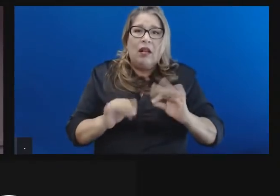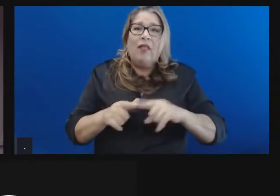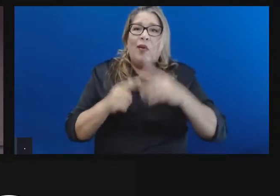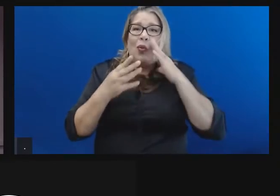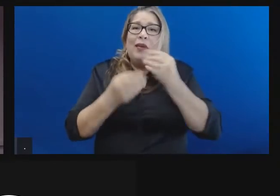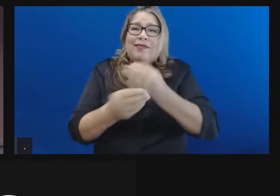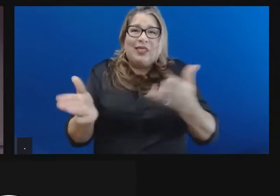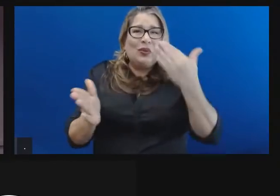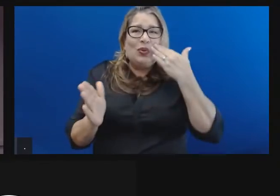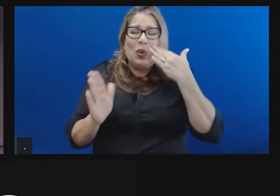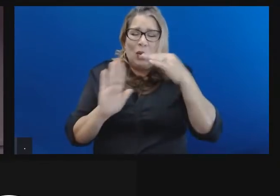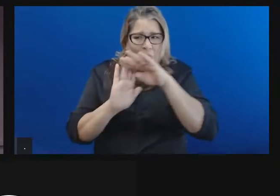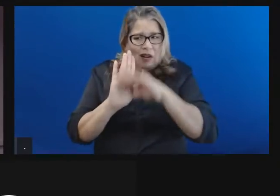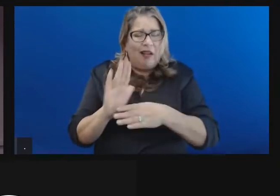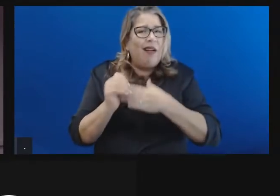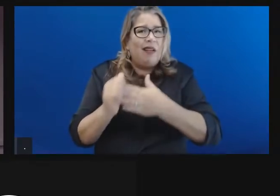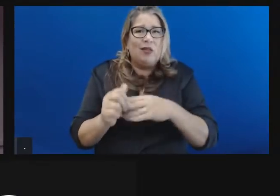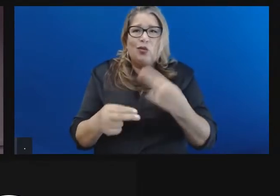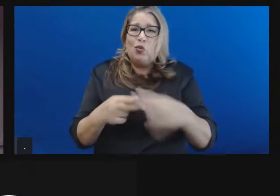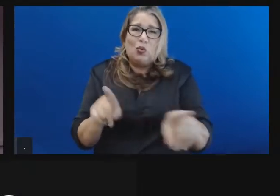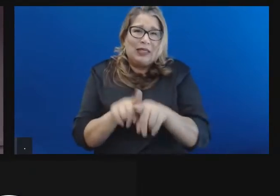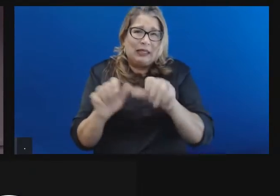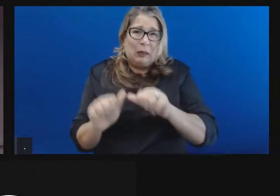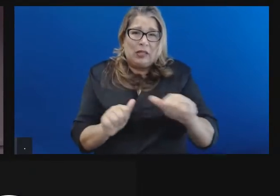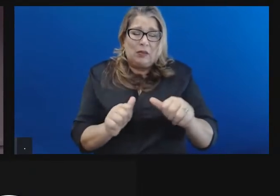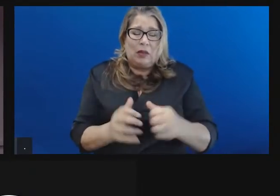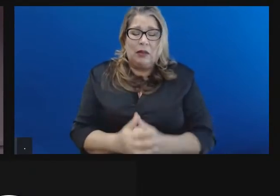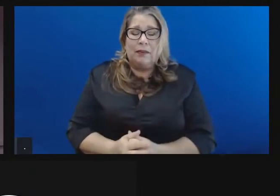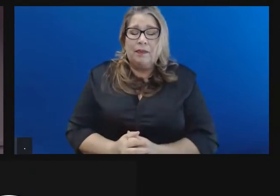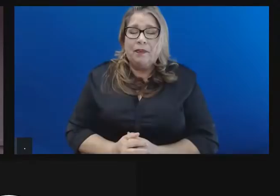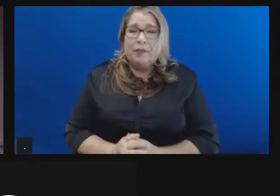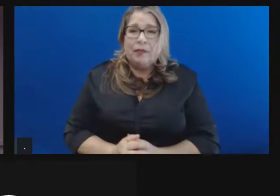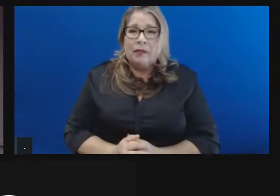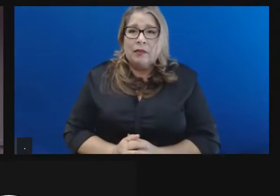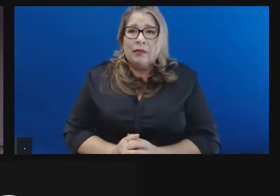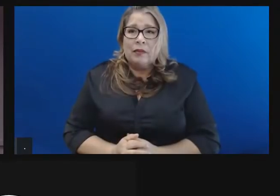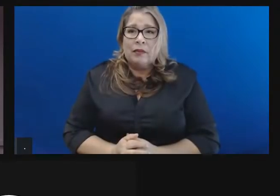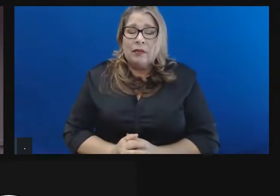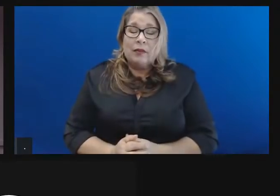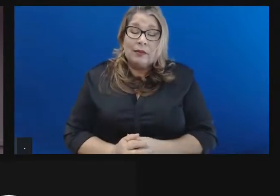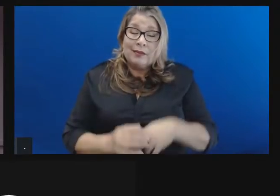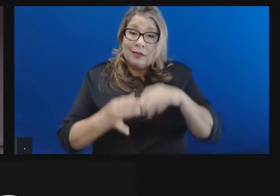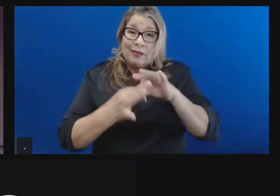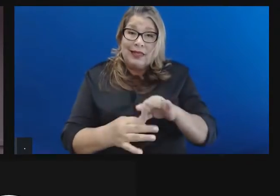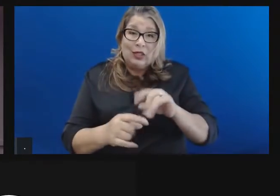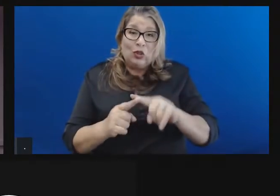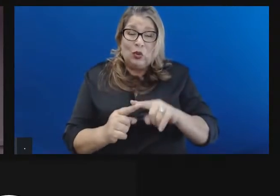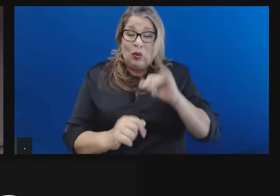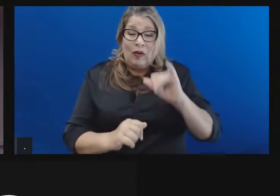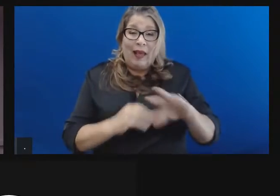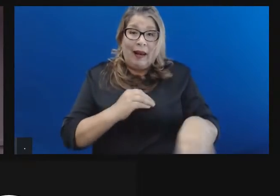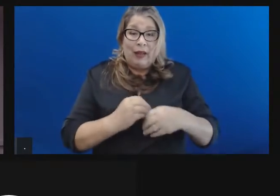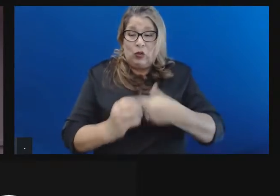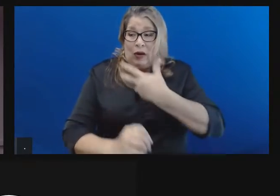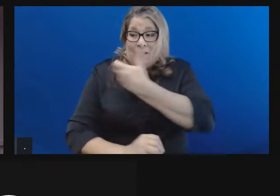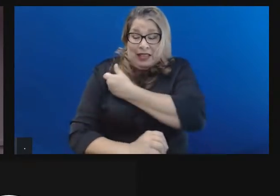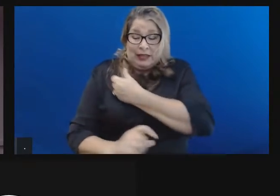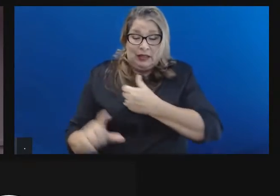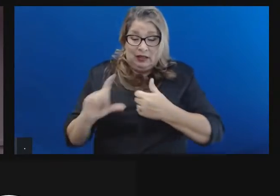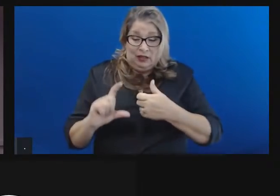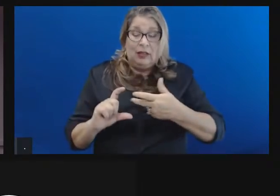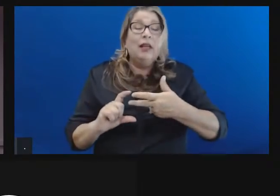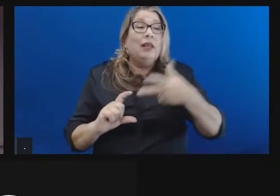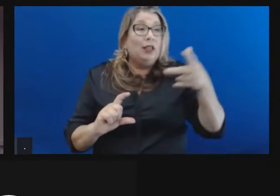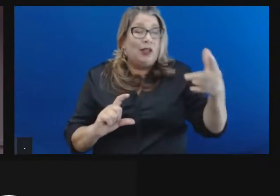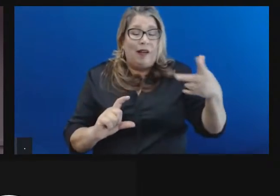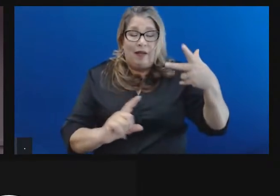about extra vaccine, we just want to say that we should not waste vaccine. We know